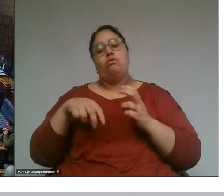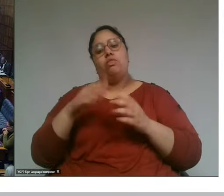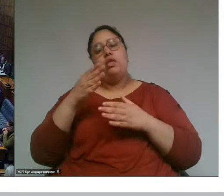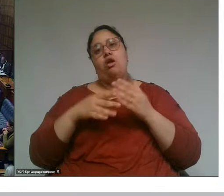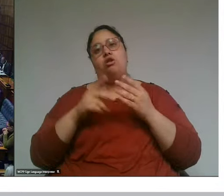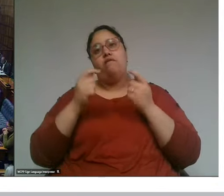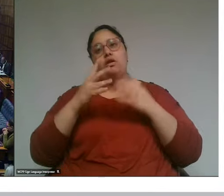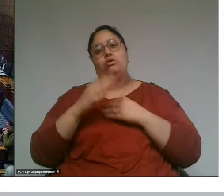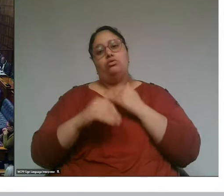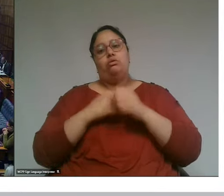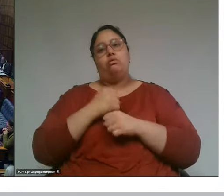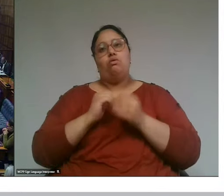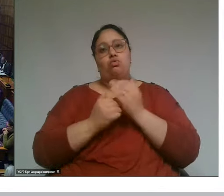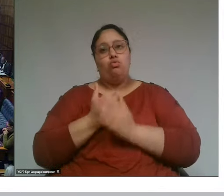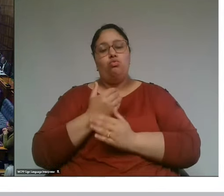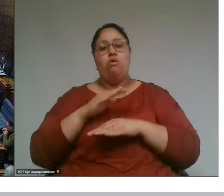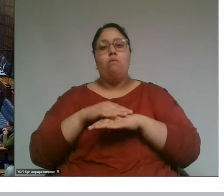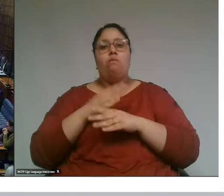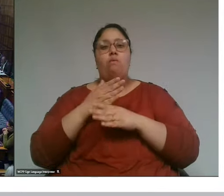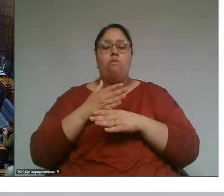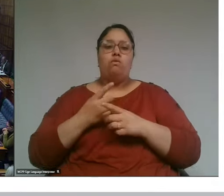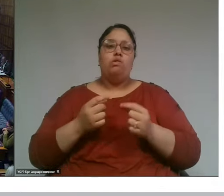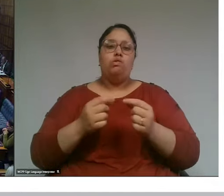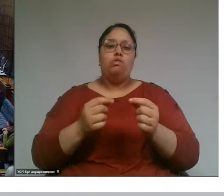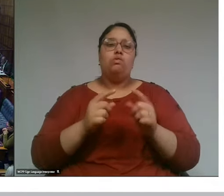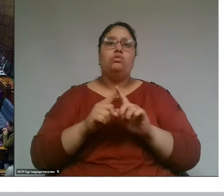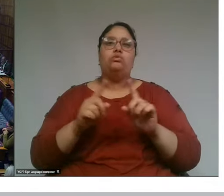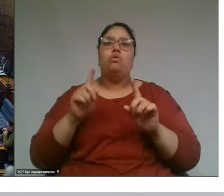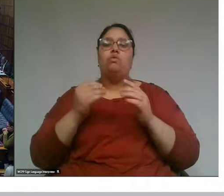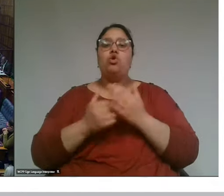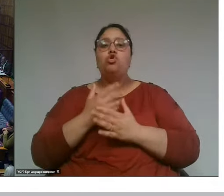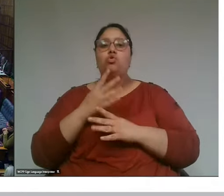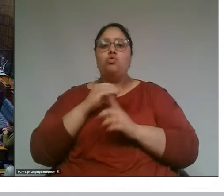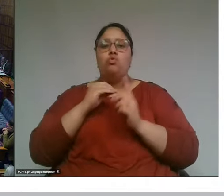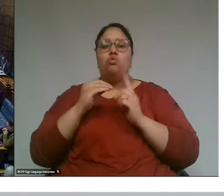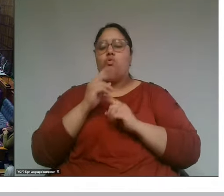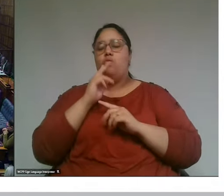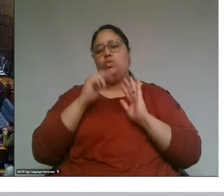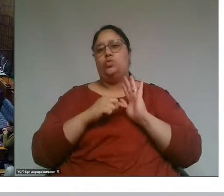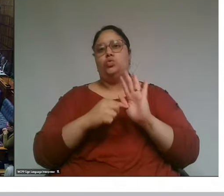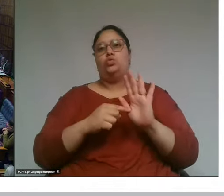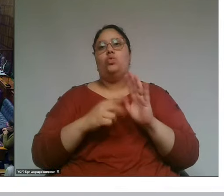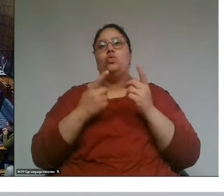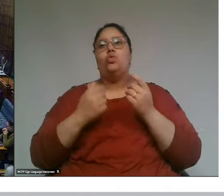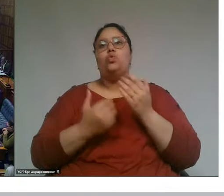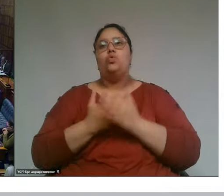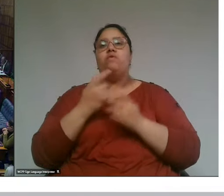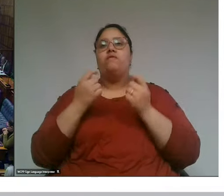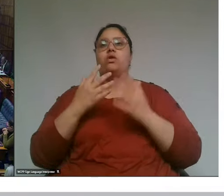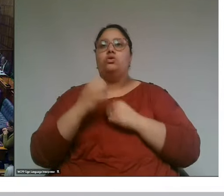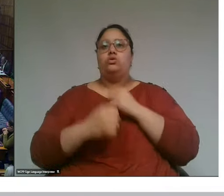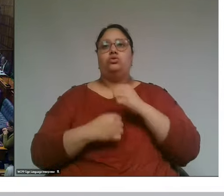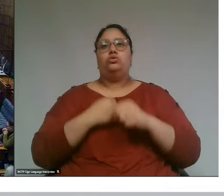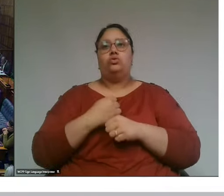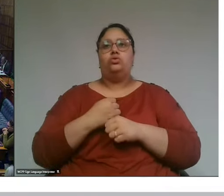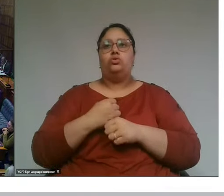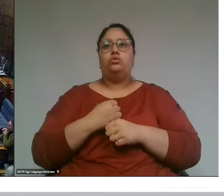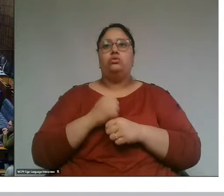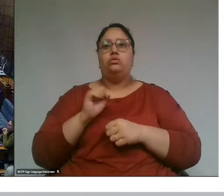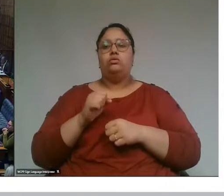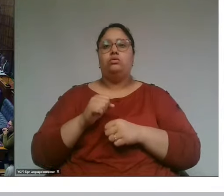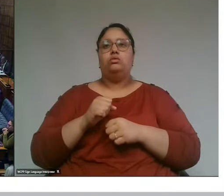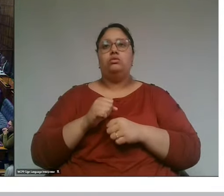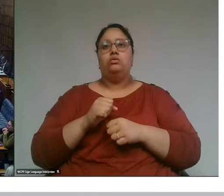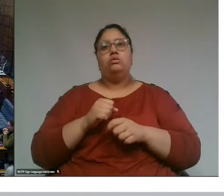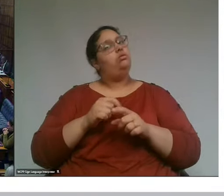Financial year then there's further work that needs to happen so the new organogram will not reflect in the new Financial year but the year the year after so I